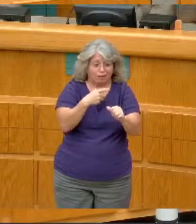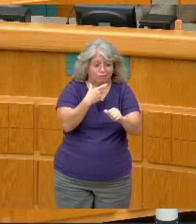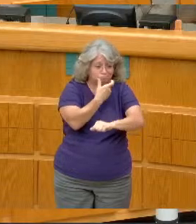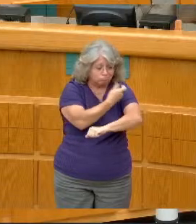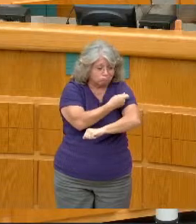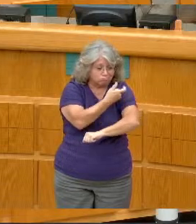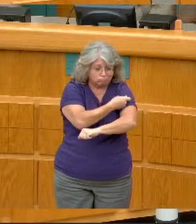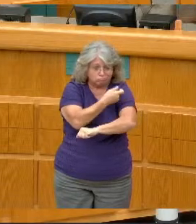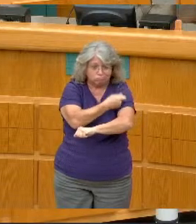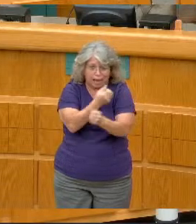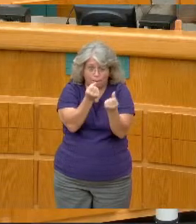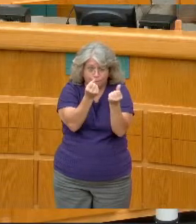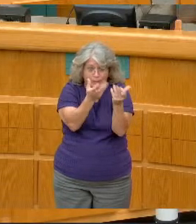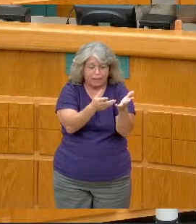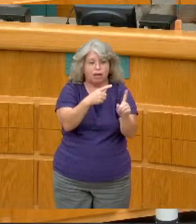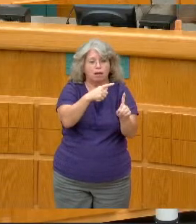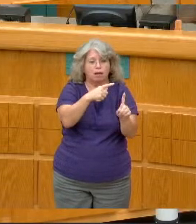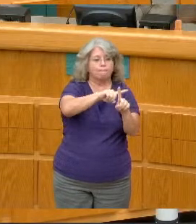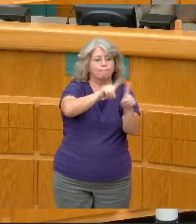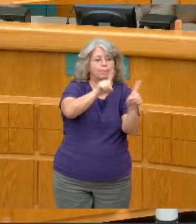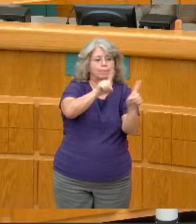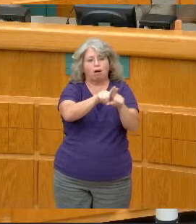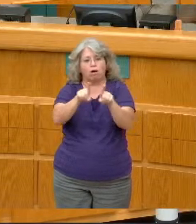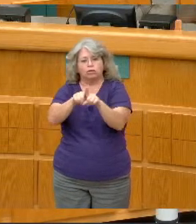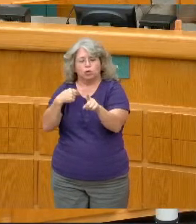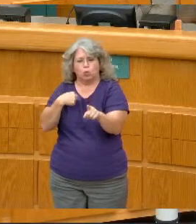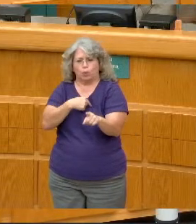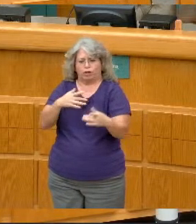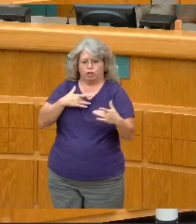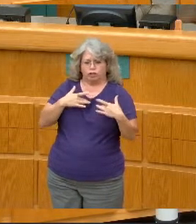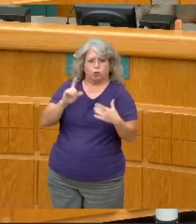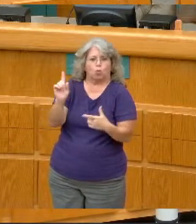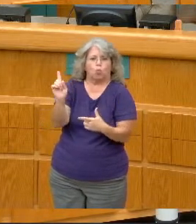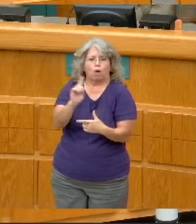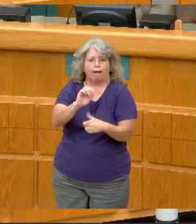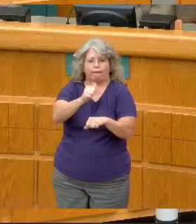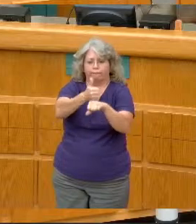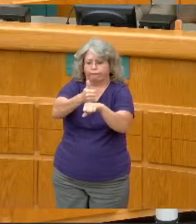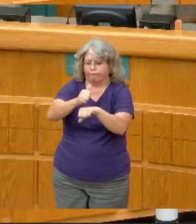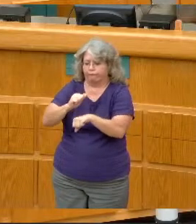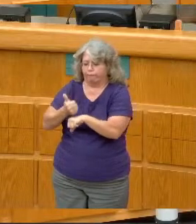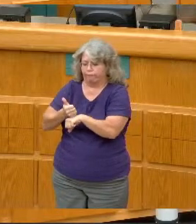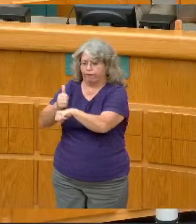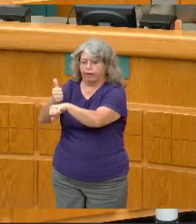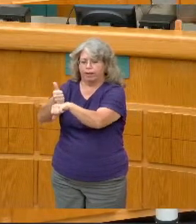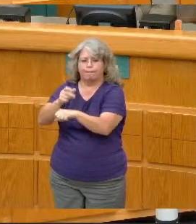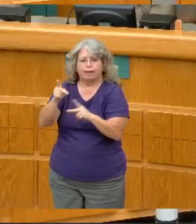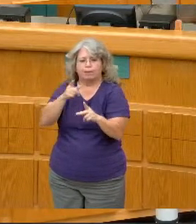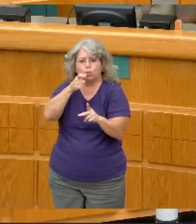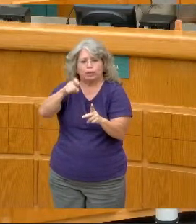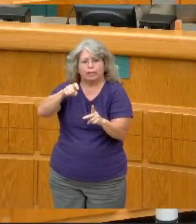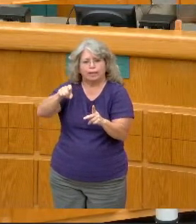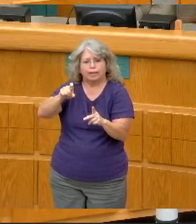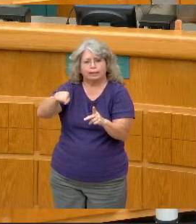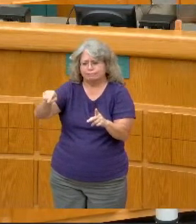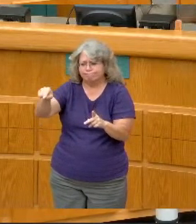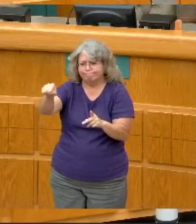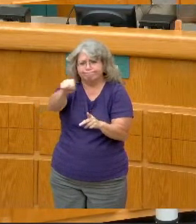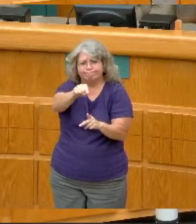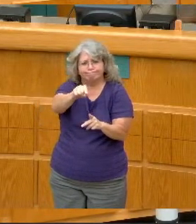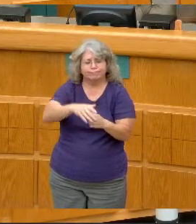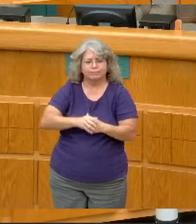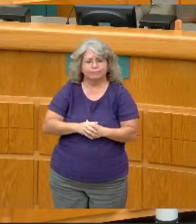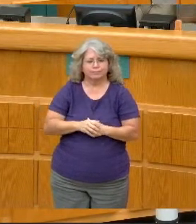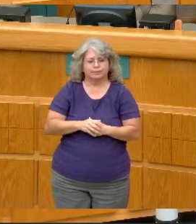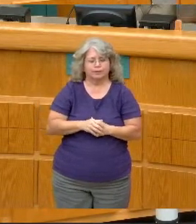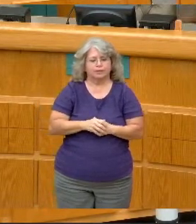team. We created capacity to deliver vaccines in quantity, but we also cared about the location and settings